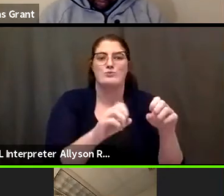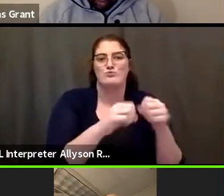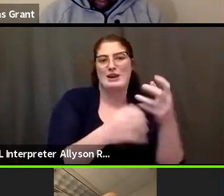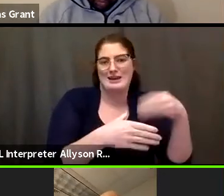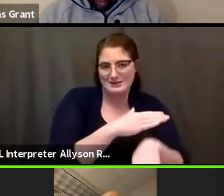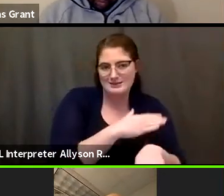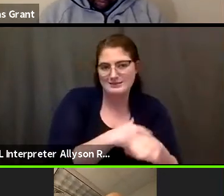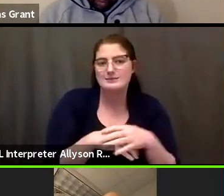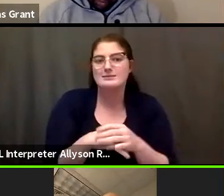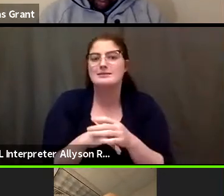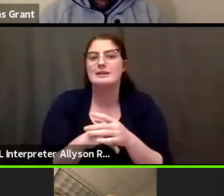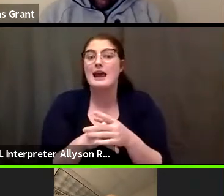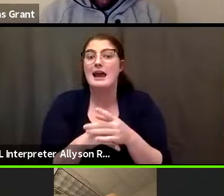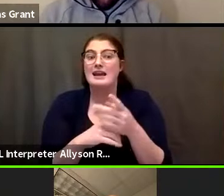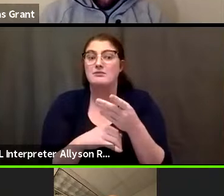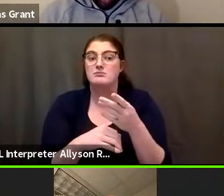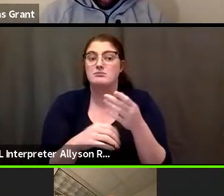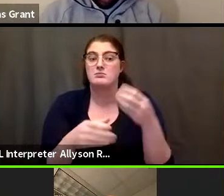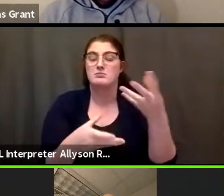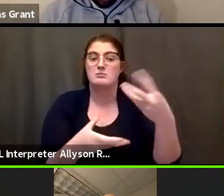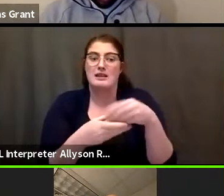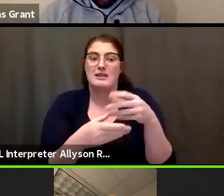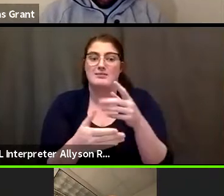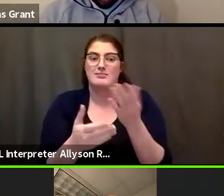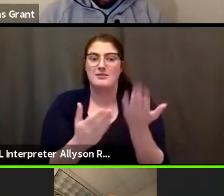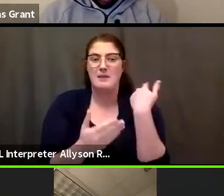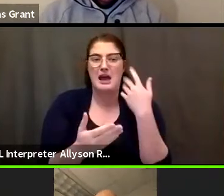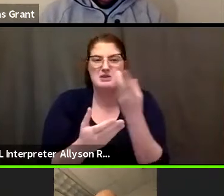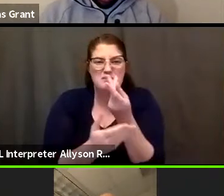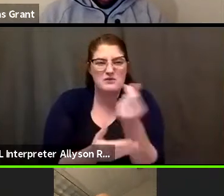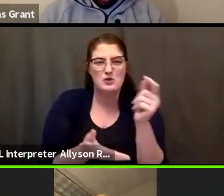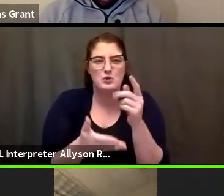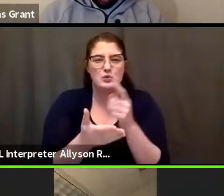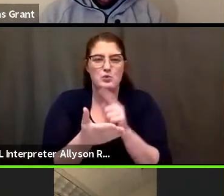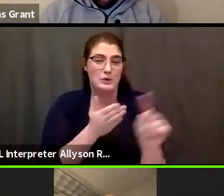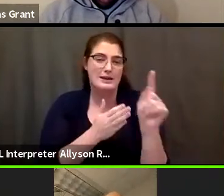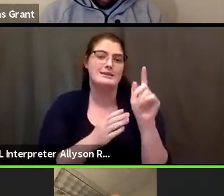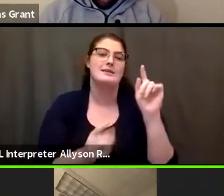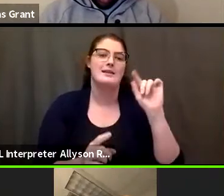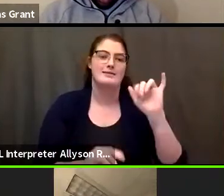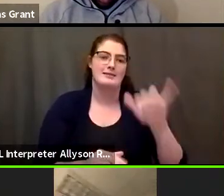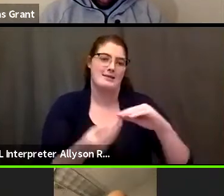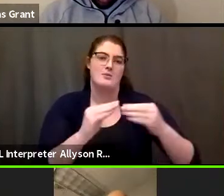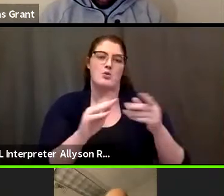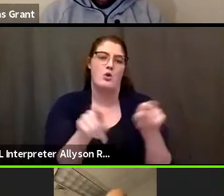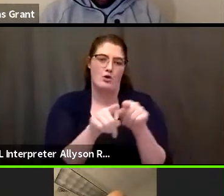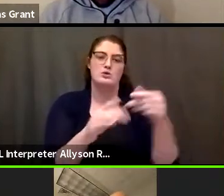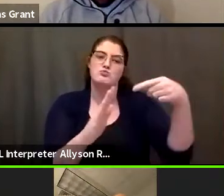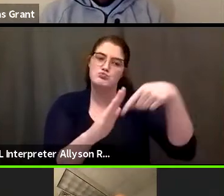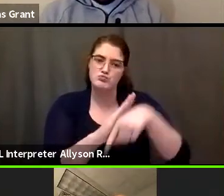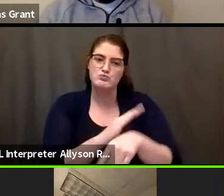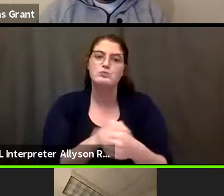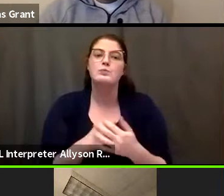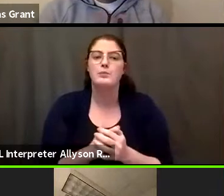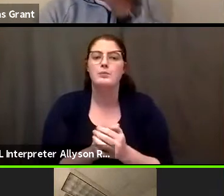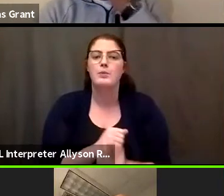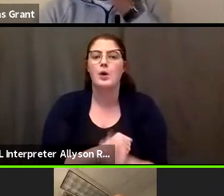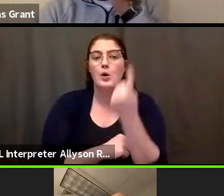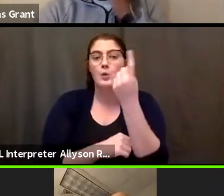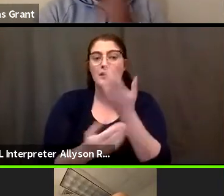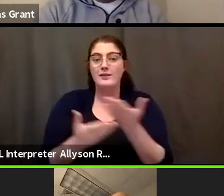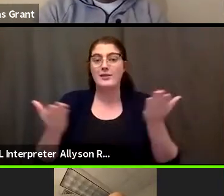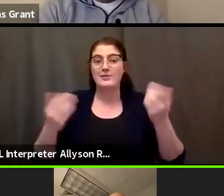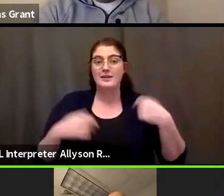the within the last couple of weeks, those have been also on the decline. One of the things that we can